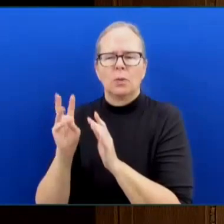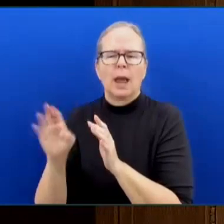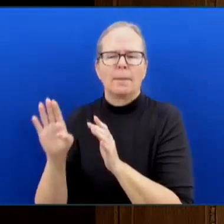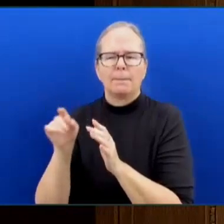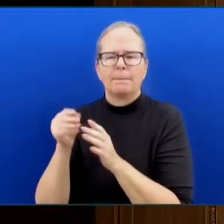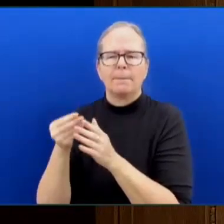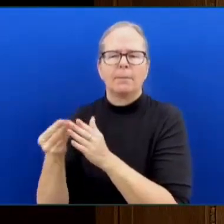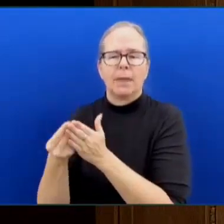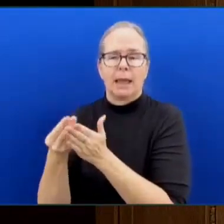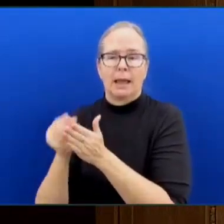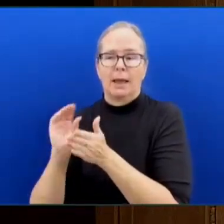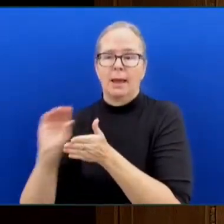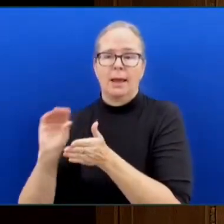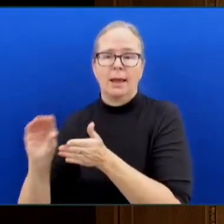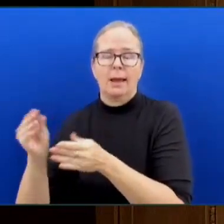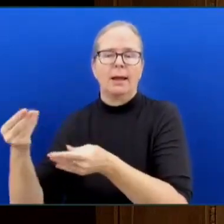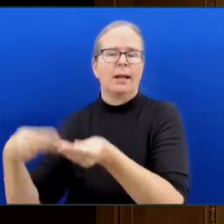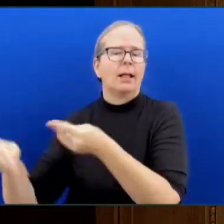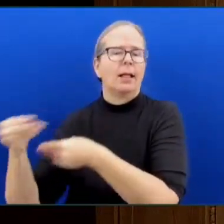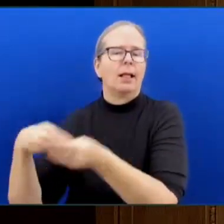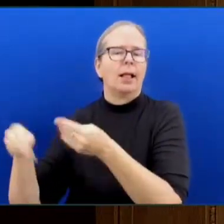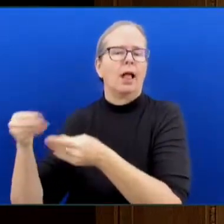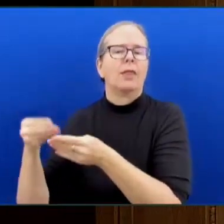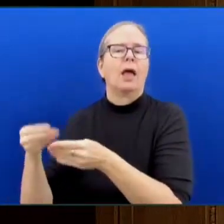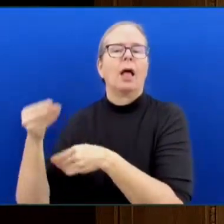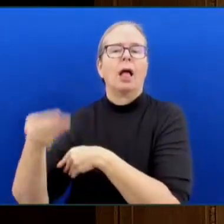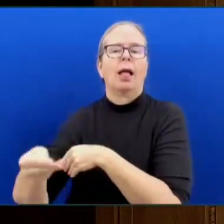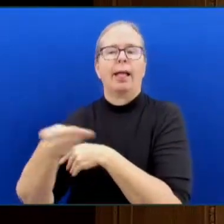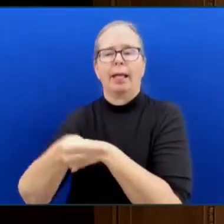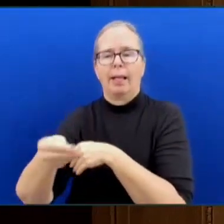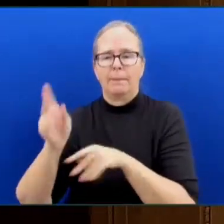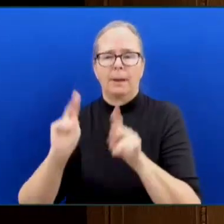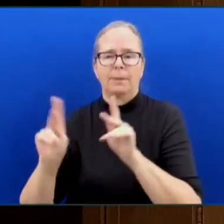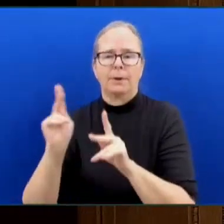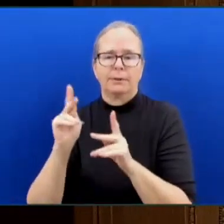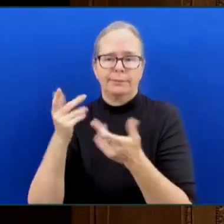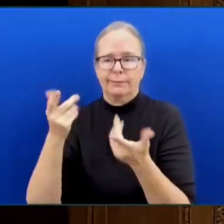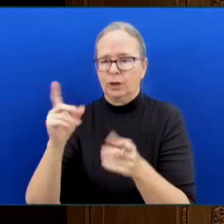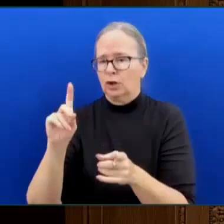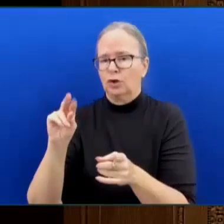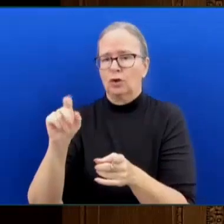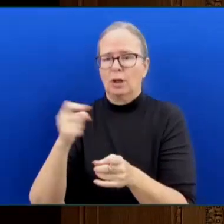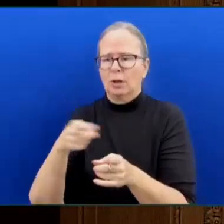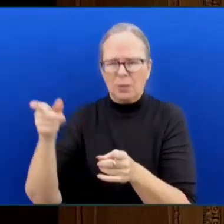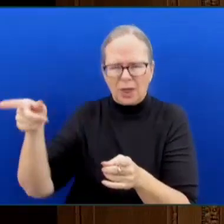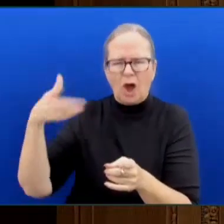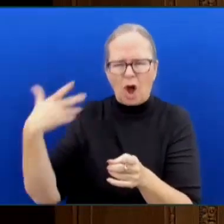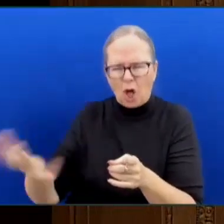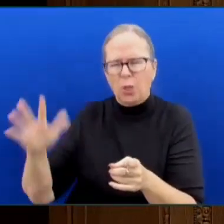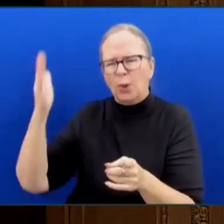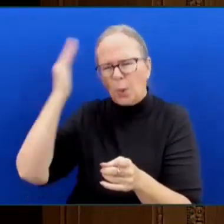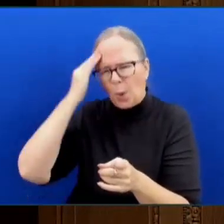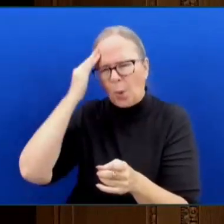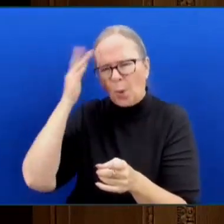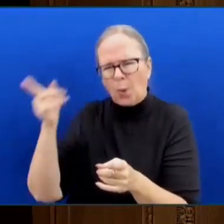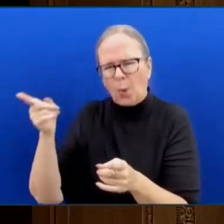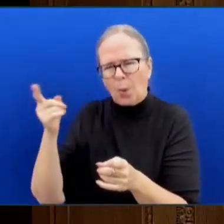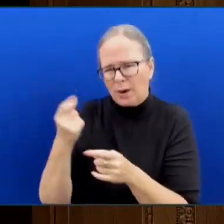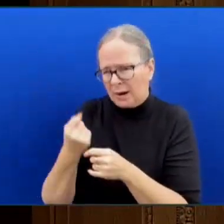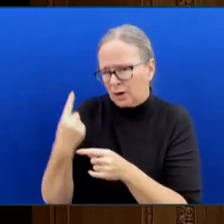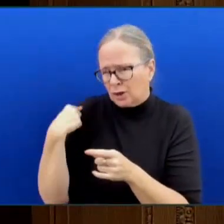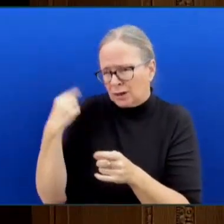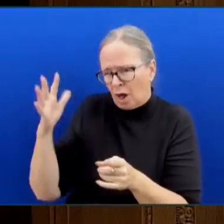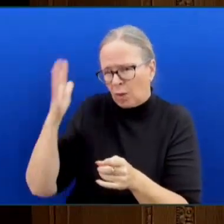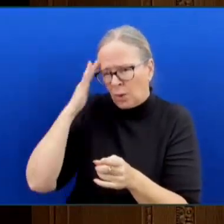my question, again, to the attorney, the Office of Special Prosecutor was